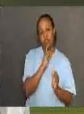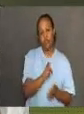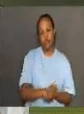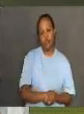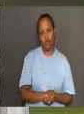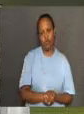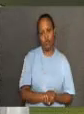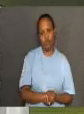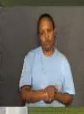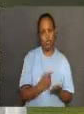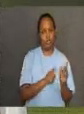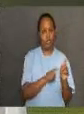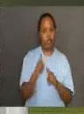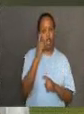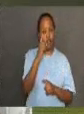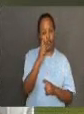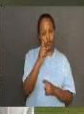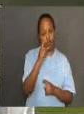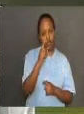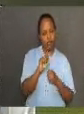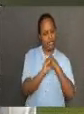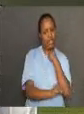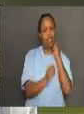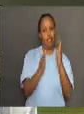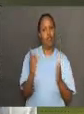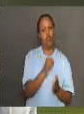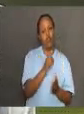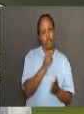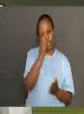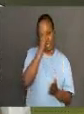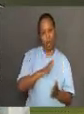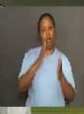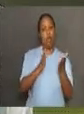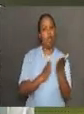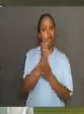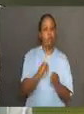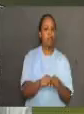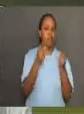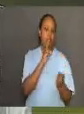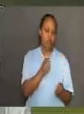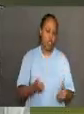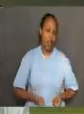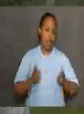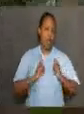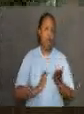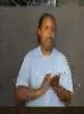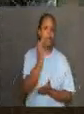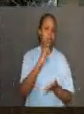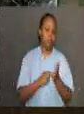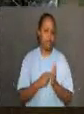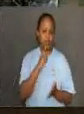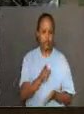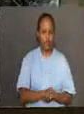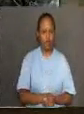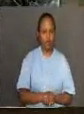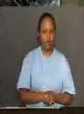it violates one of the most basic human rights, the right to life.